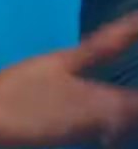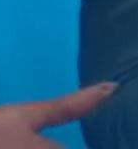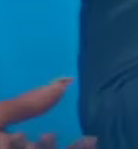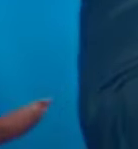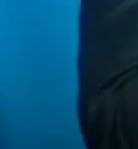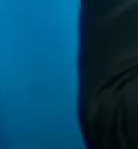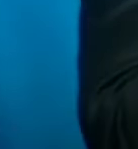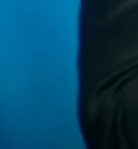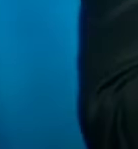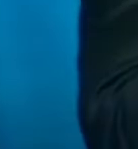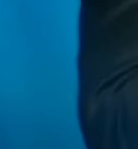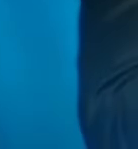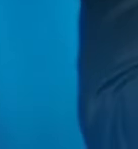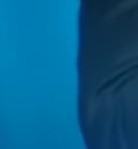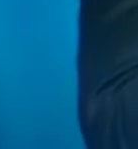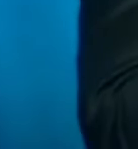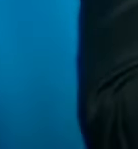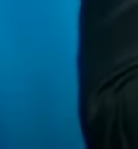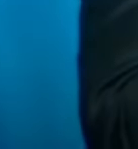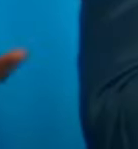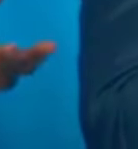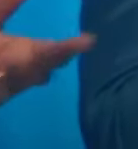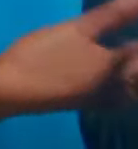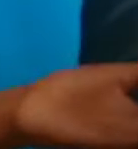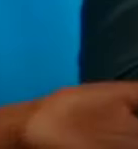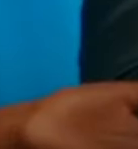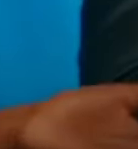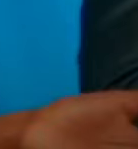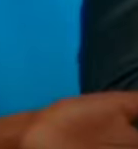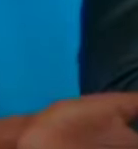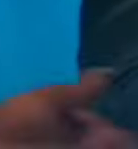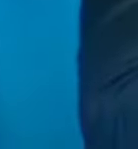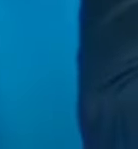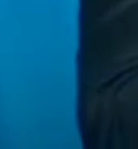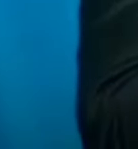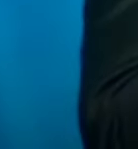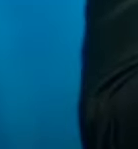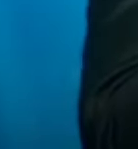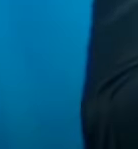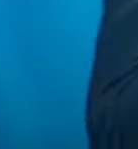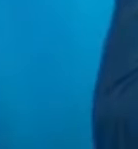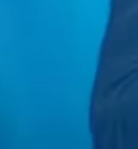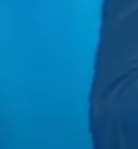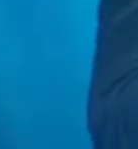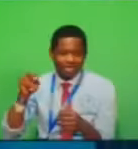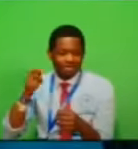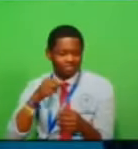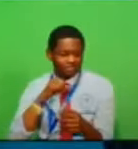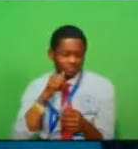Without Mary, there would be no Jesus. Without Hannah, there would be no... So